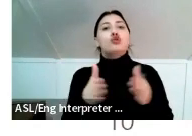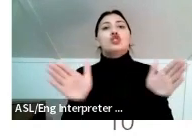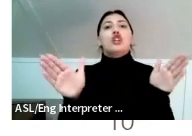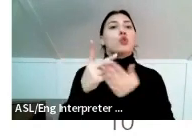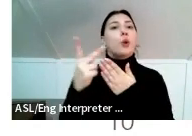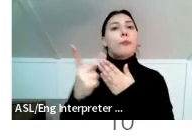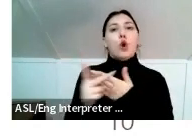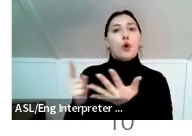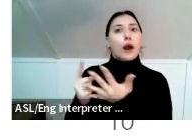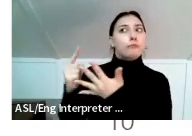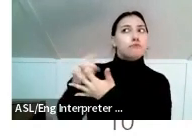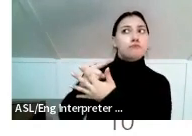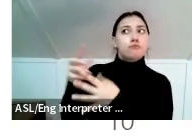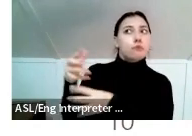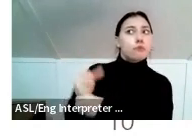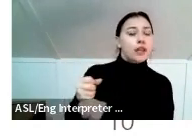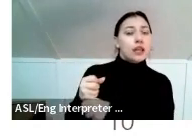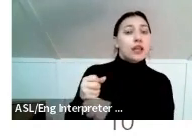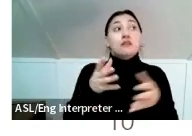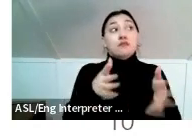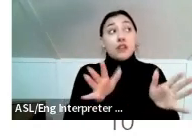and then we will move into eligibility.